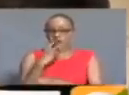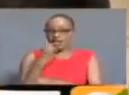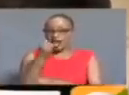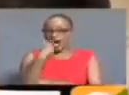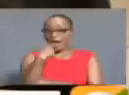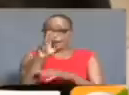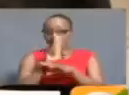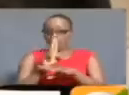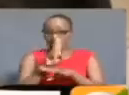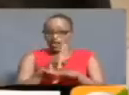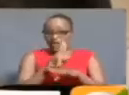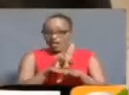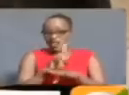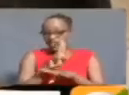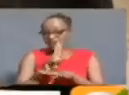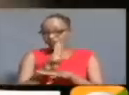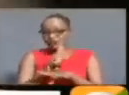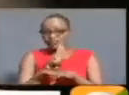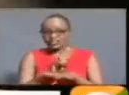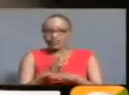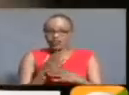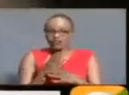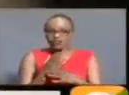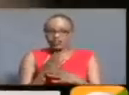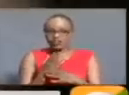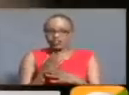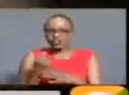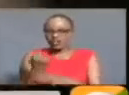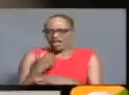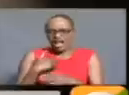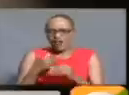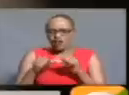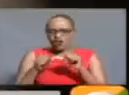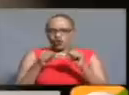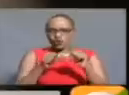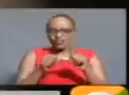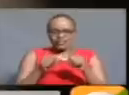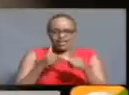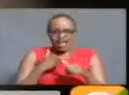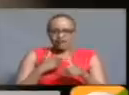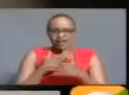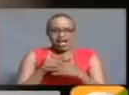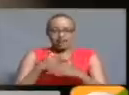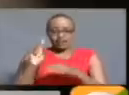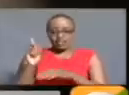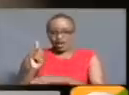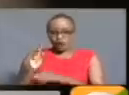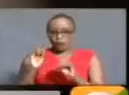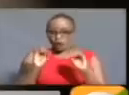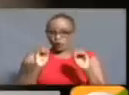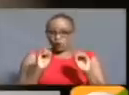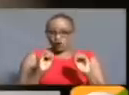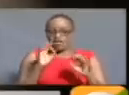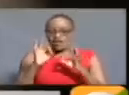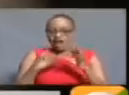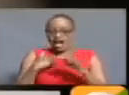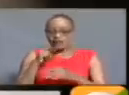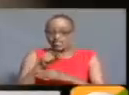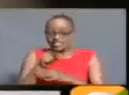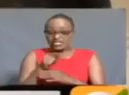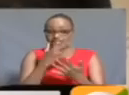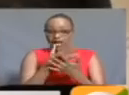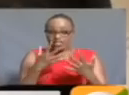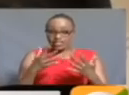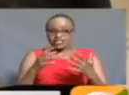them. And but you know, it's not a constant supply you have in Nairobi, and if you do have the supply,